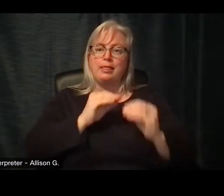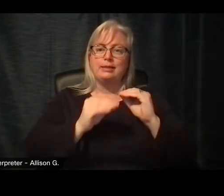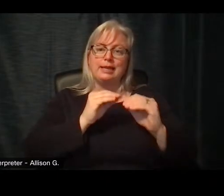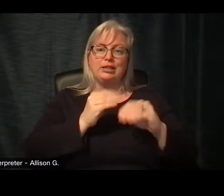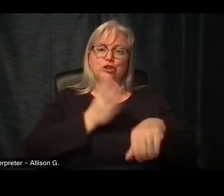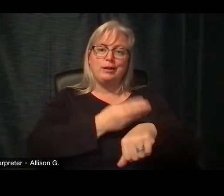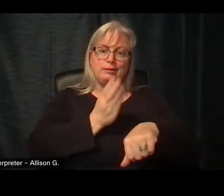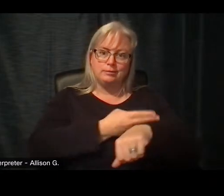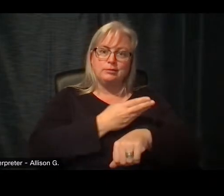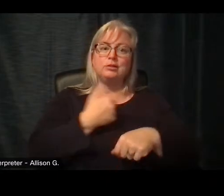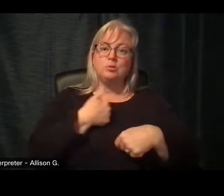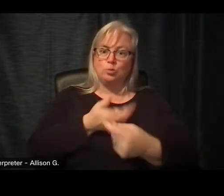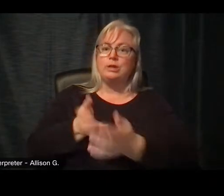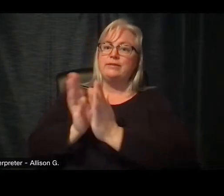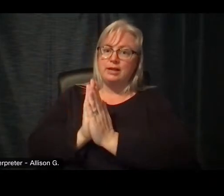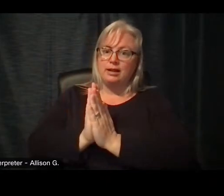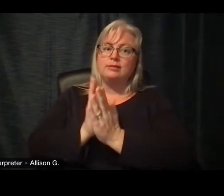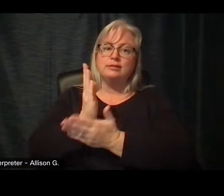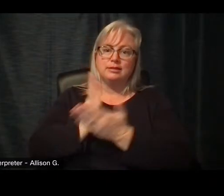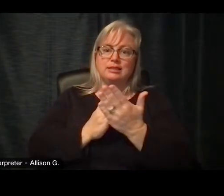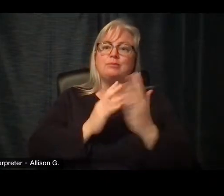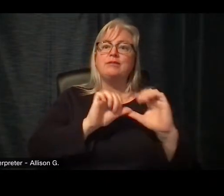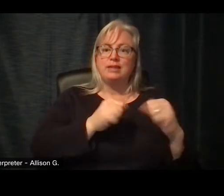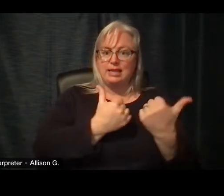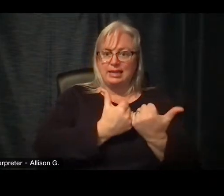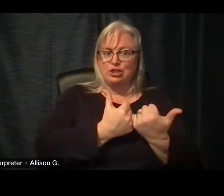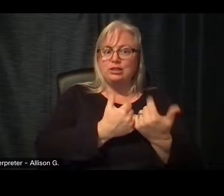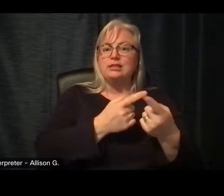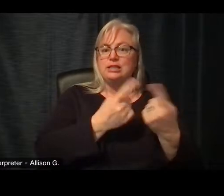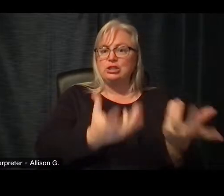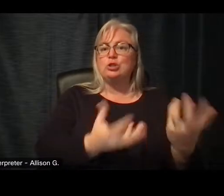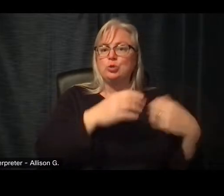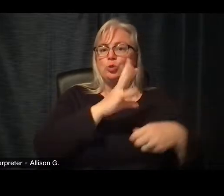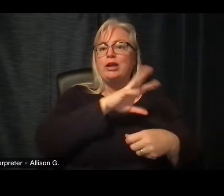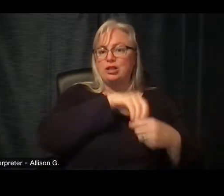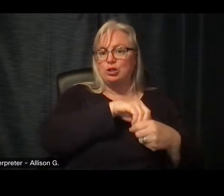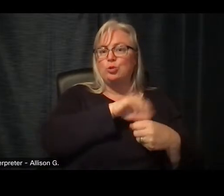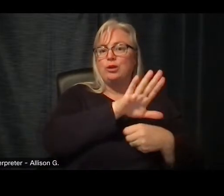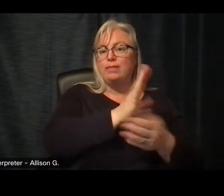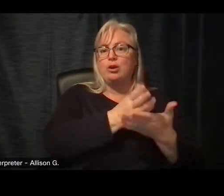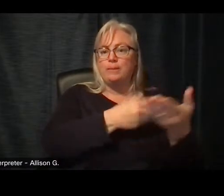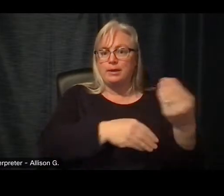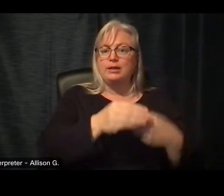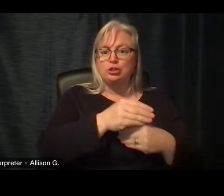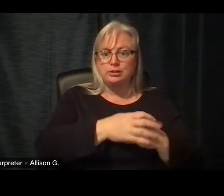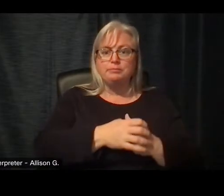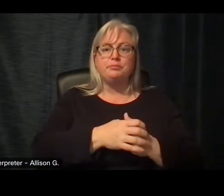repair. We have asked some of the agencies to include that in their budget.